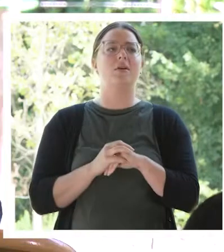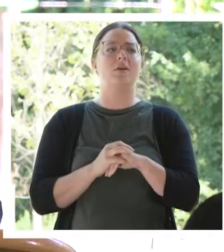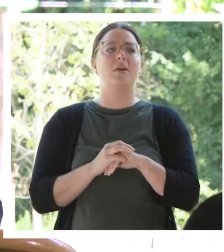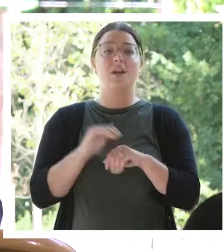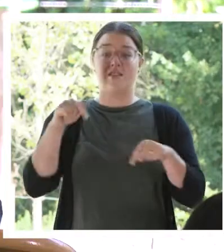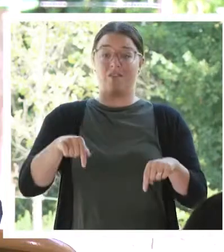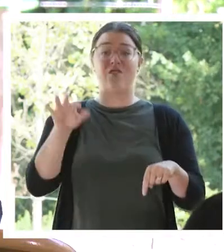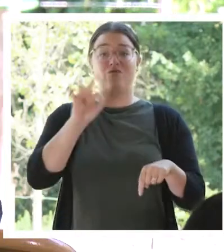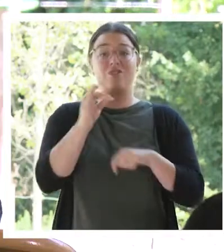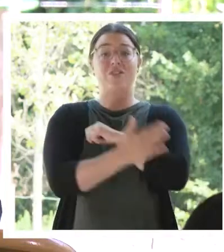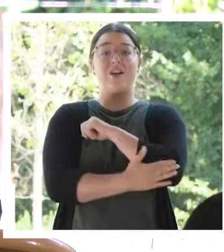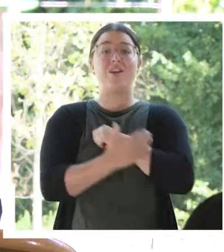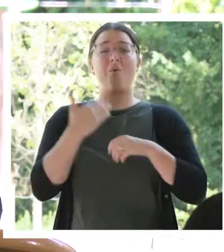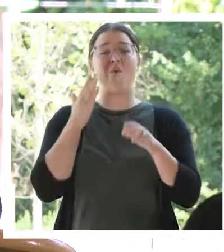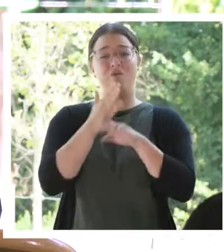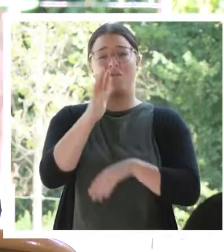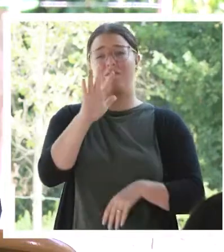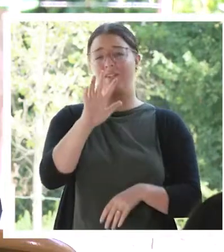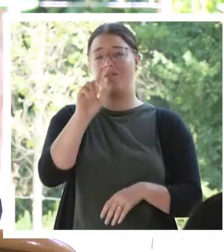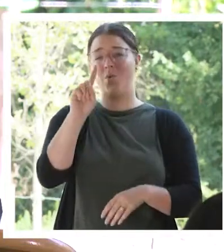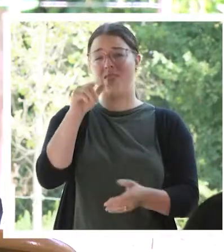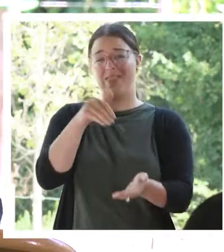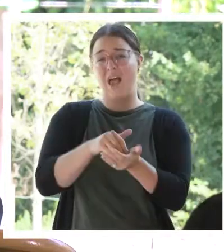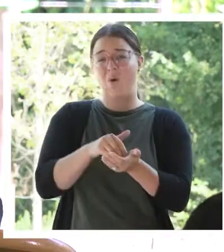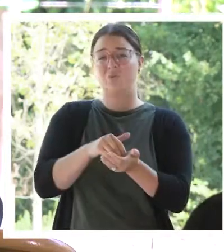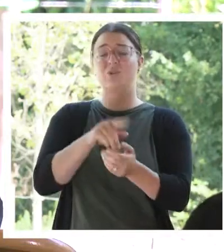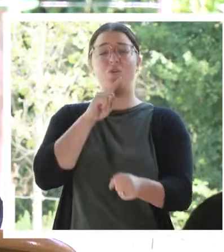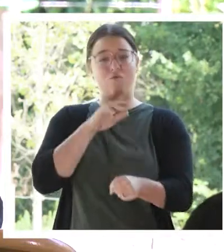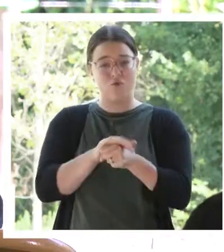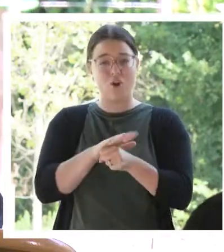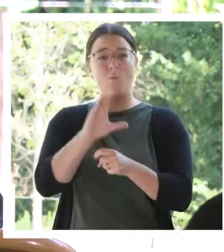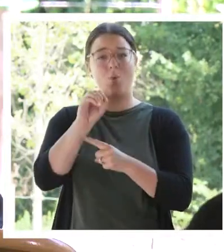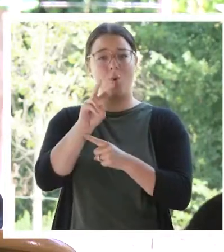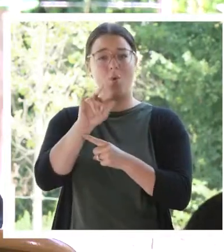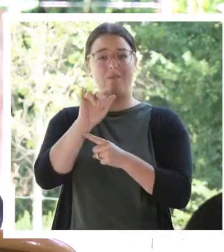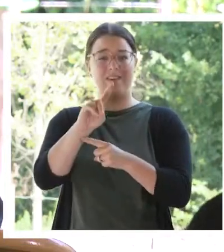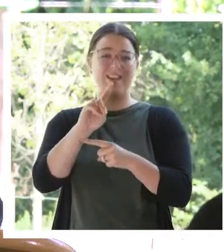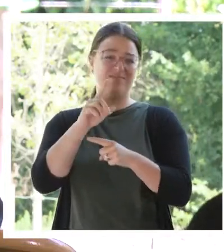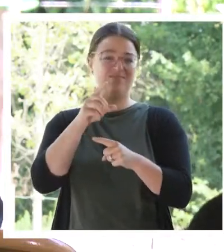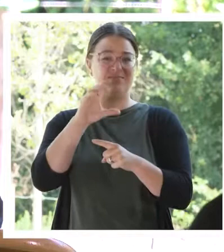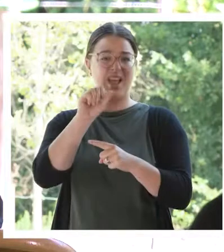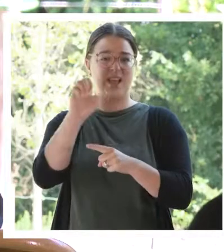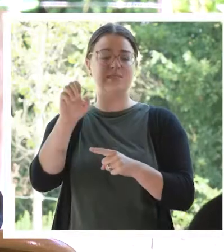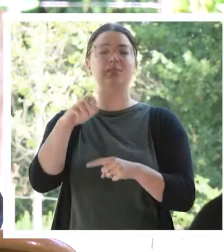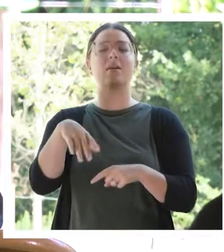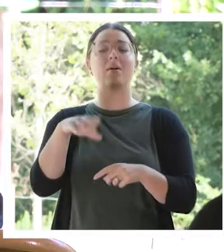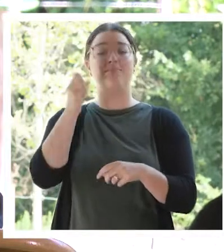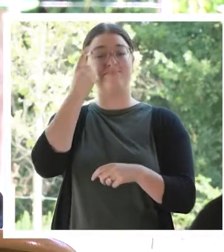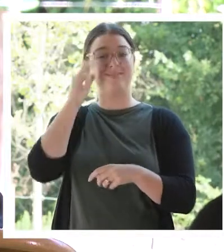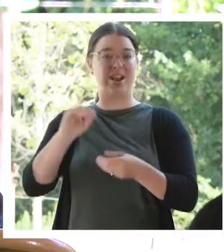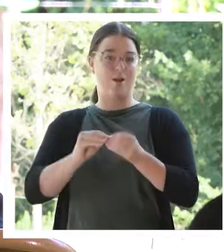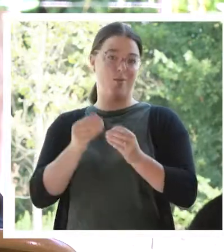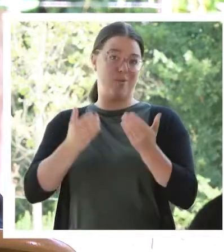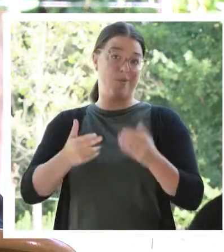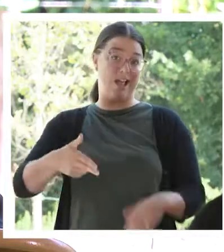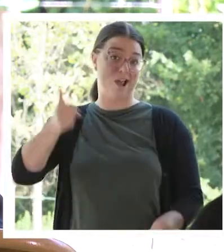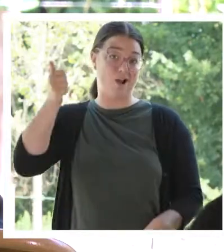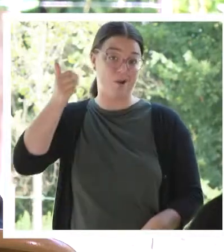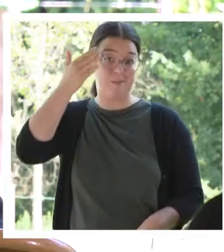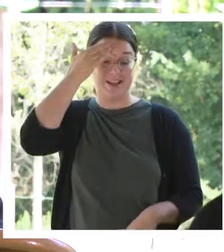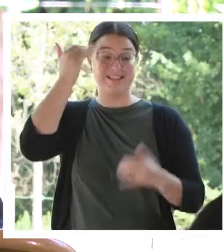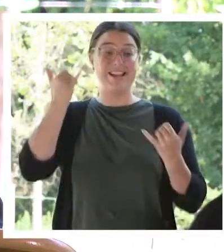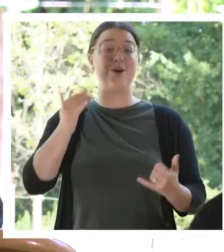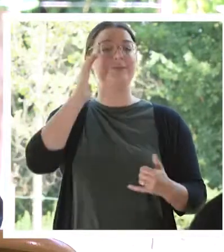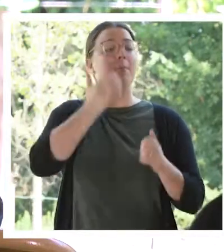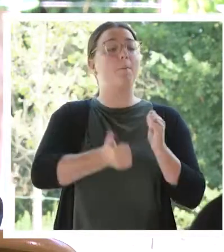51,000 confirmed cases of COVID, and that number is likely higher because in recent months we've had most people testing with